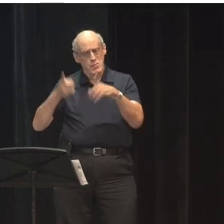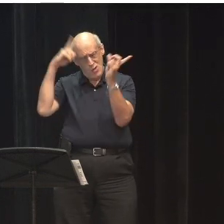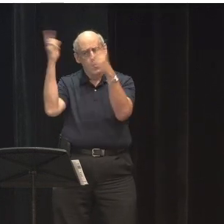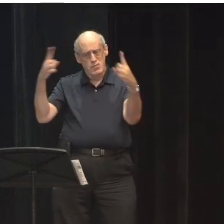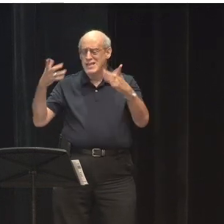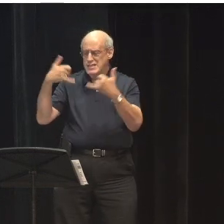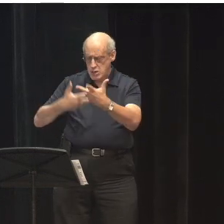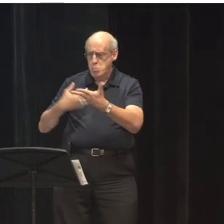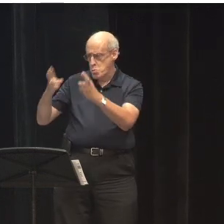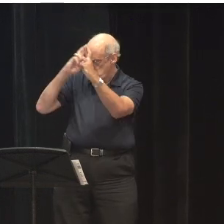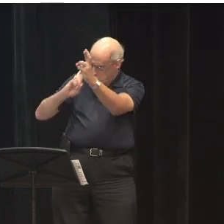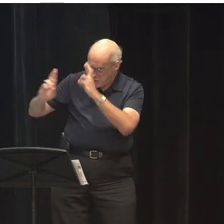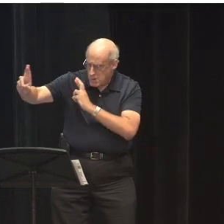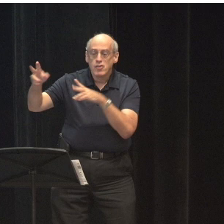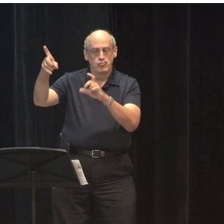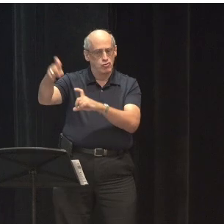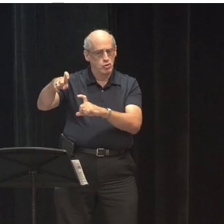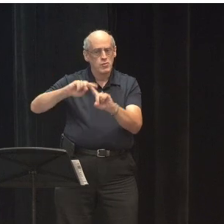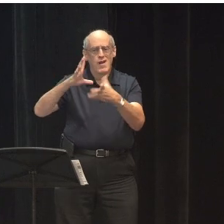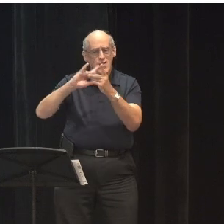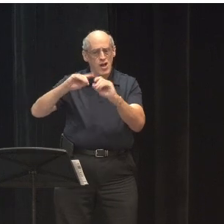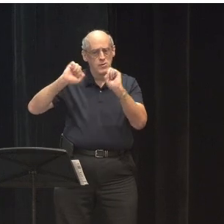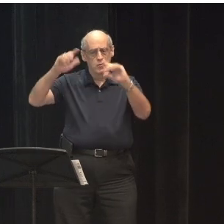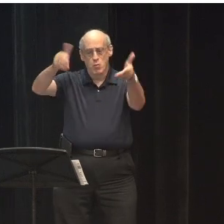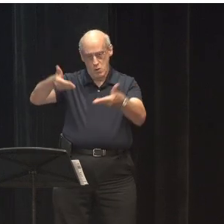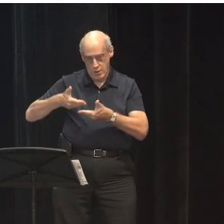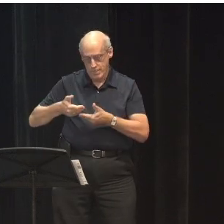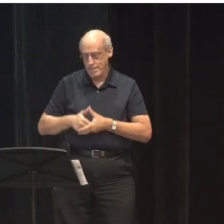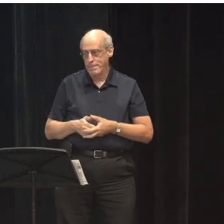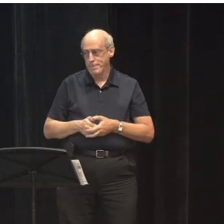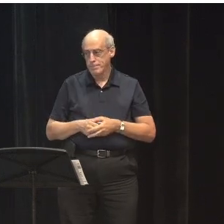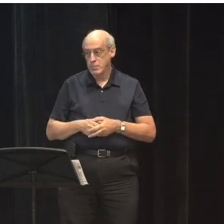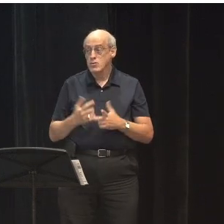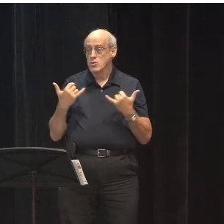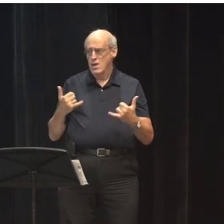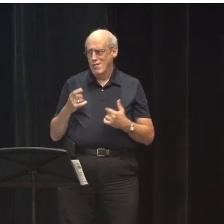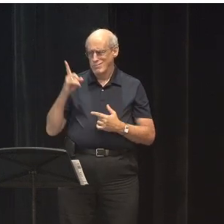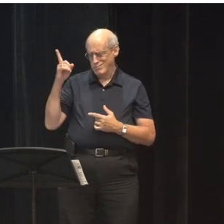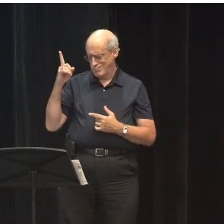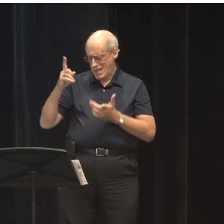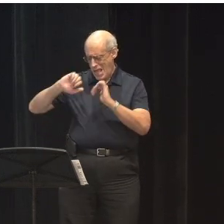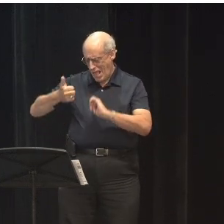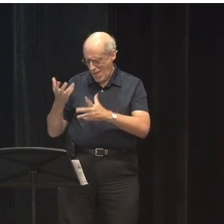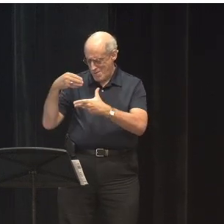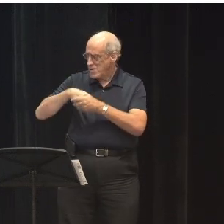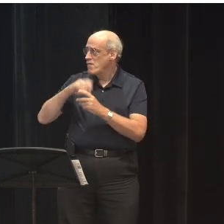agree with. Every comment is welcome. So let's talk about how to